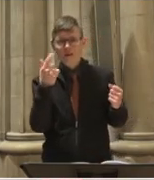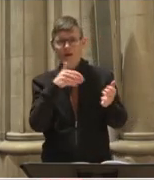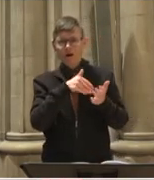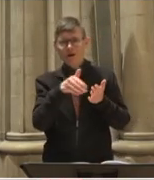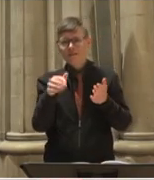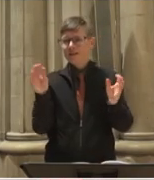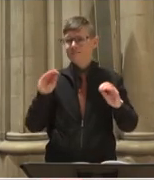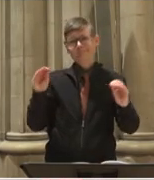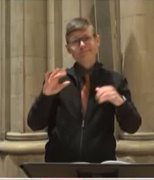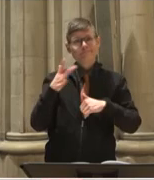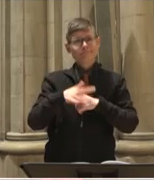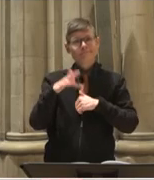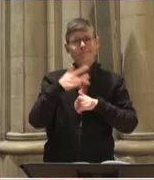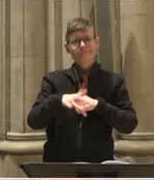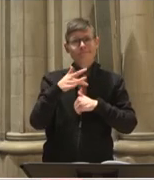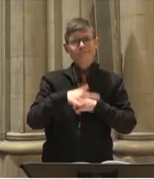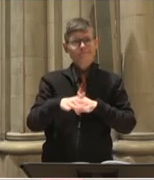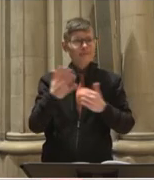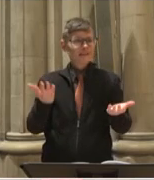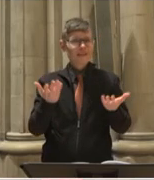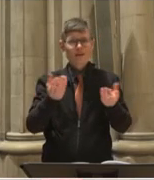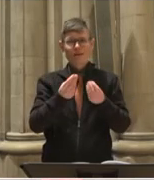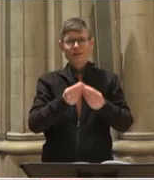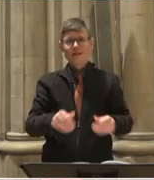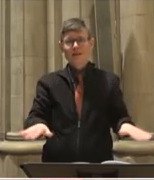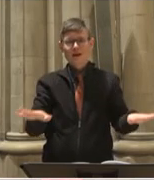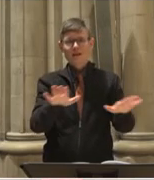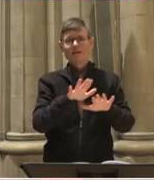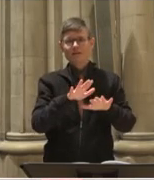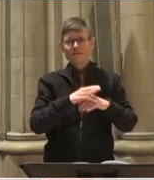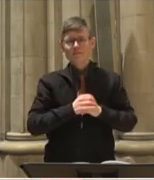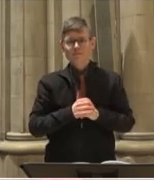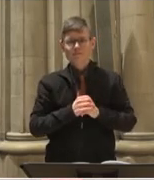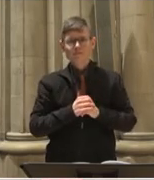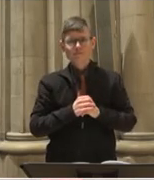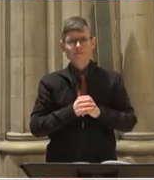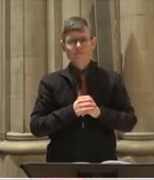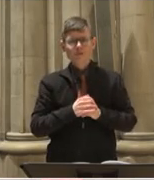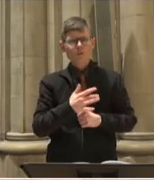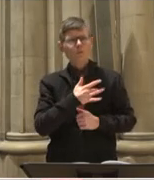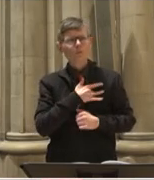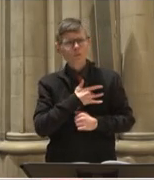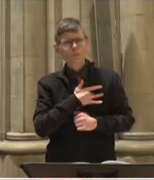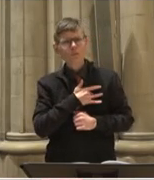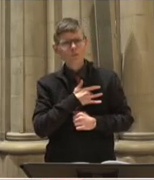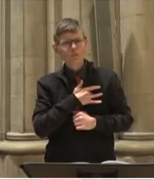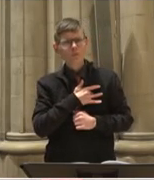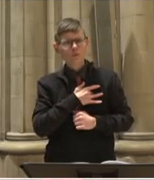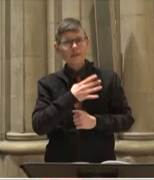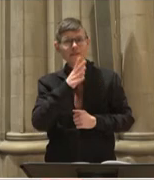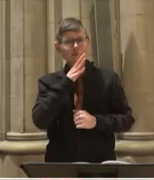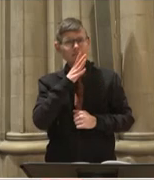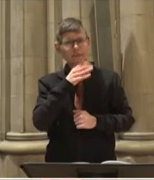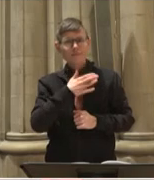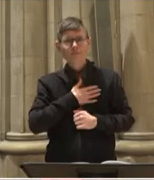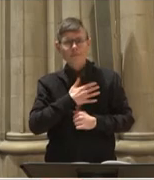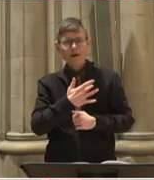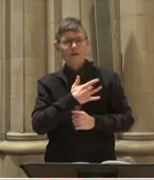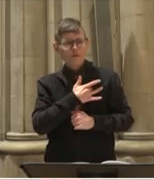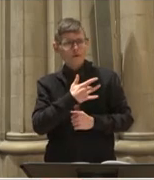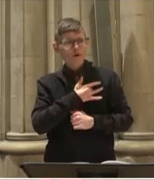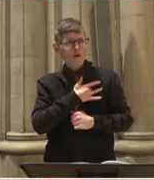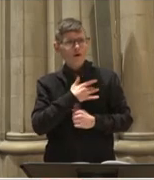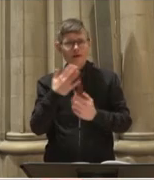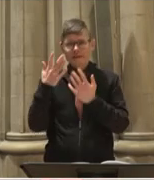in the ends of our land. Speak to my heart, sings gospel